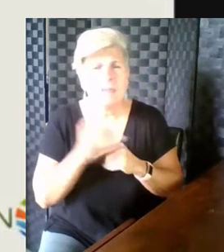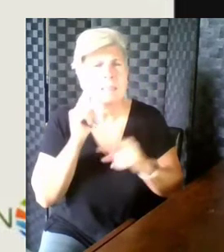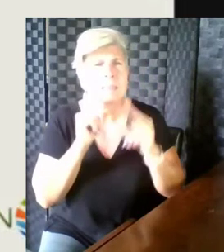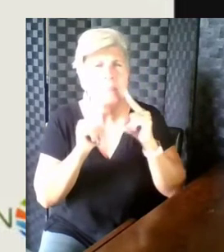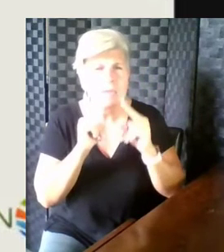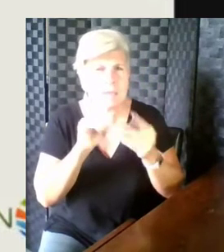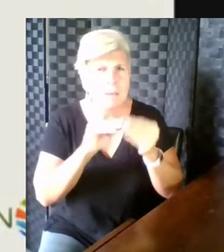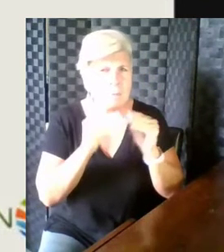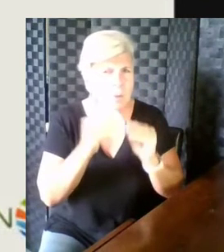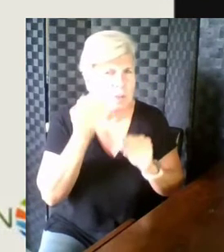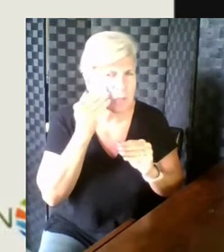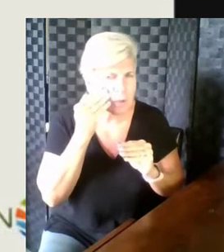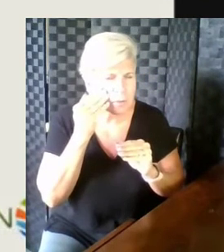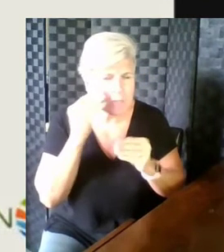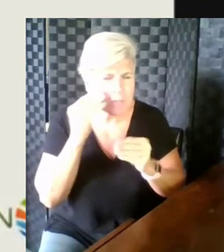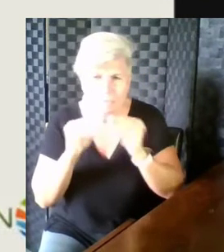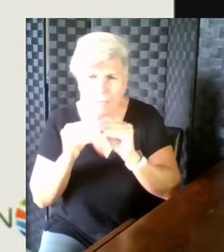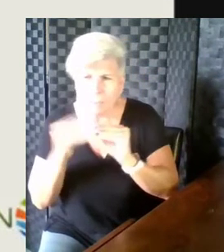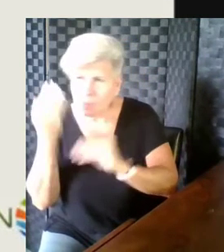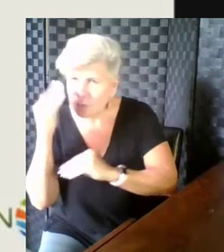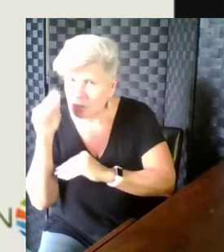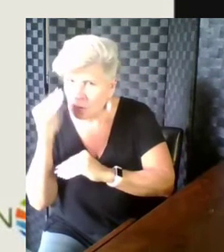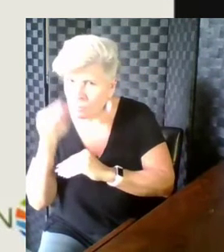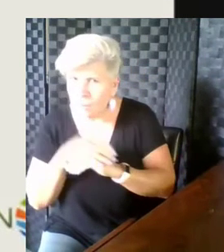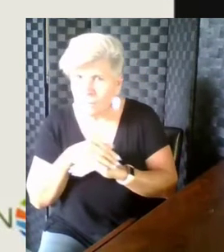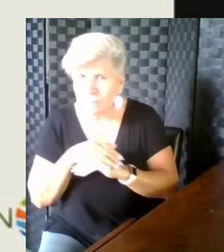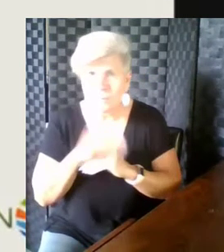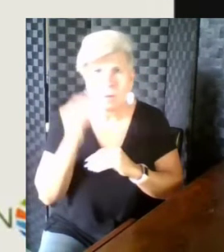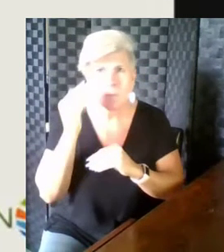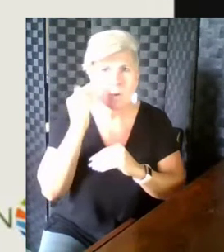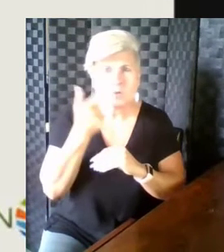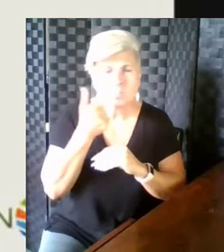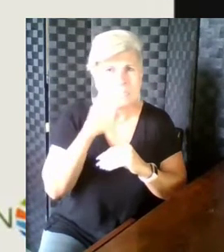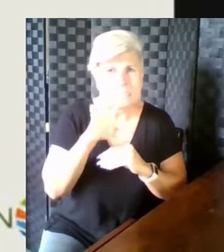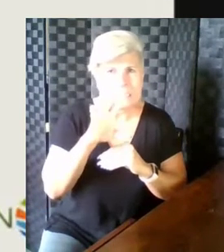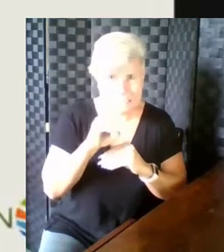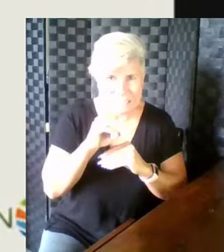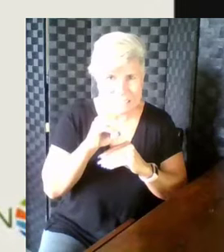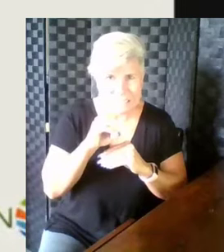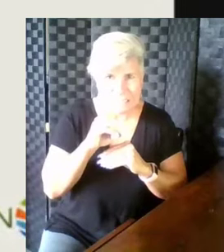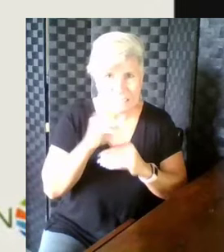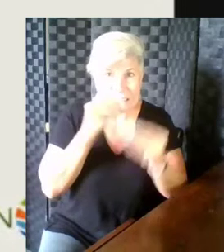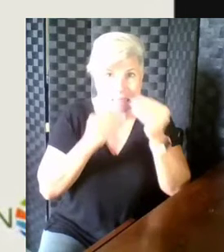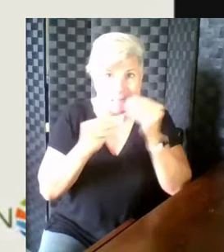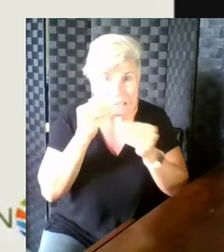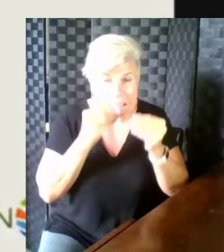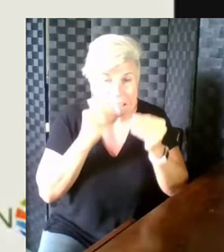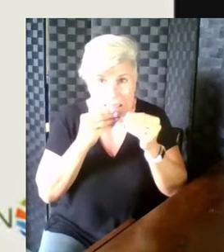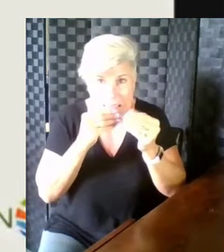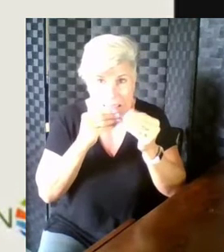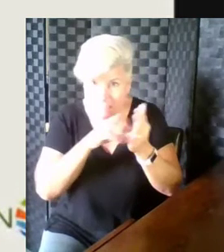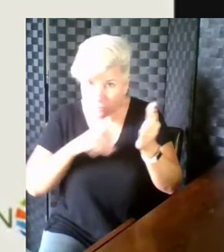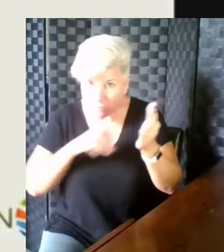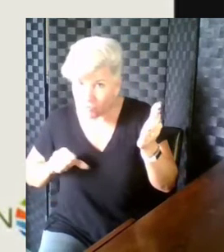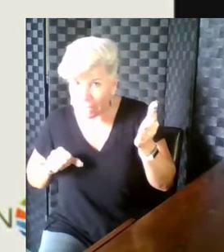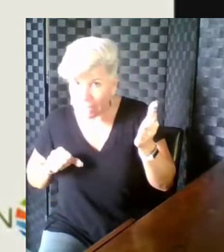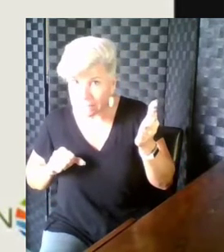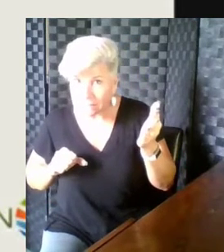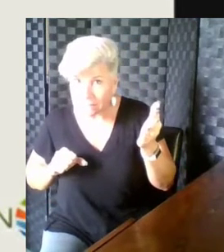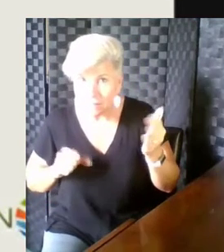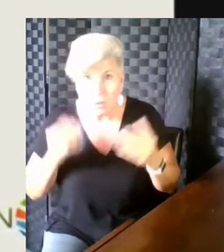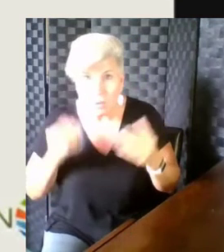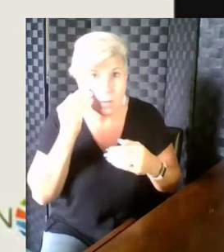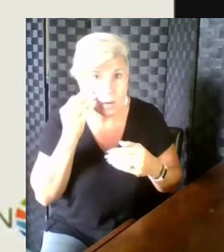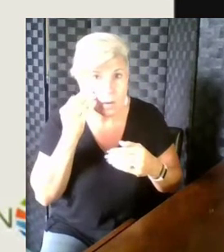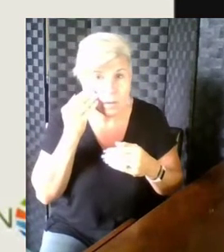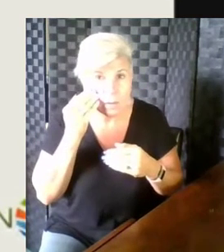Let's think about the numbers we know and the number that is unknown. We know that 26 marshmallows were eaten or taken away.